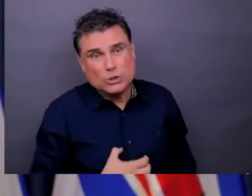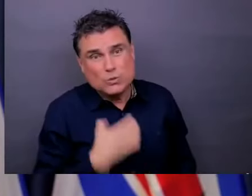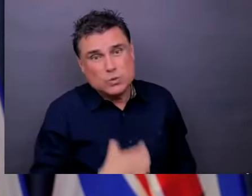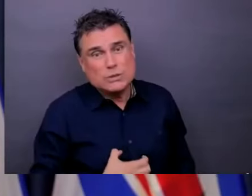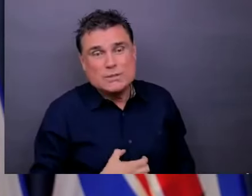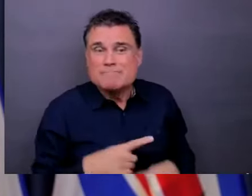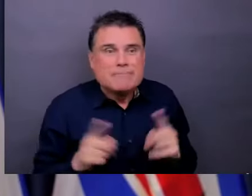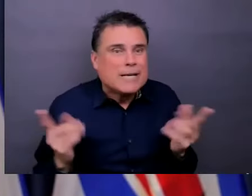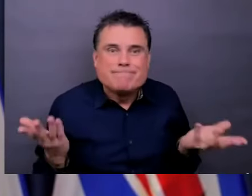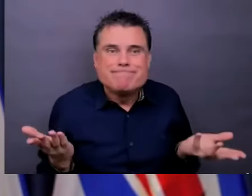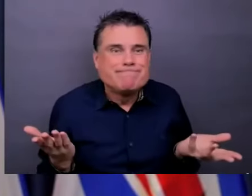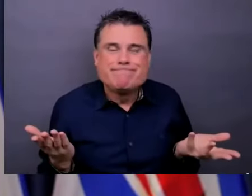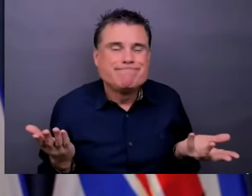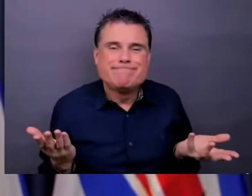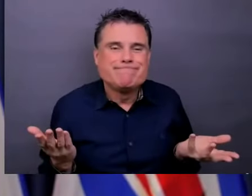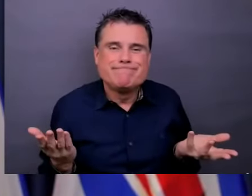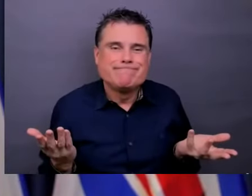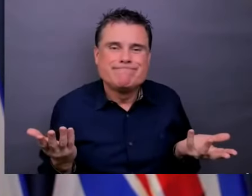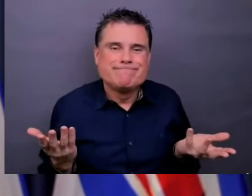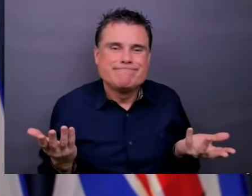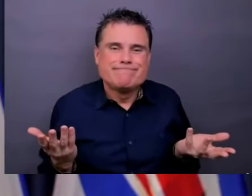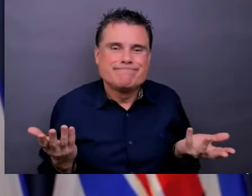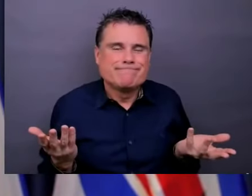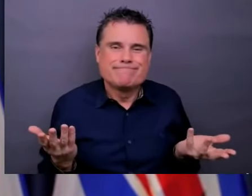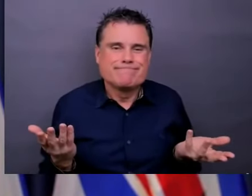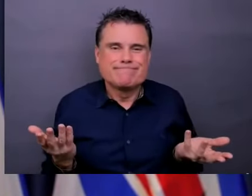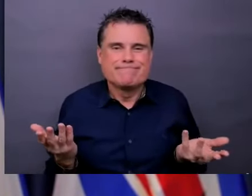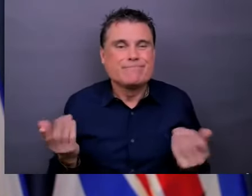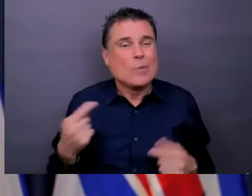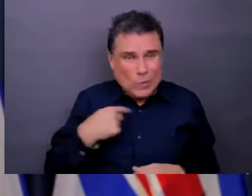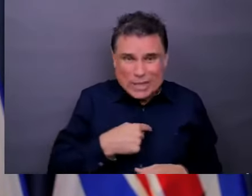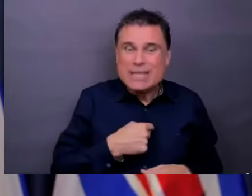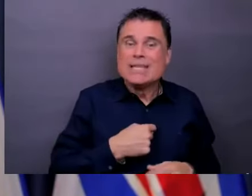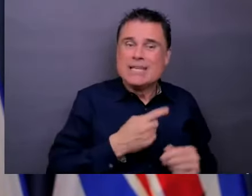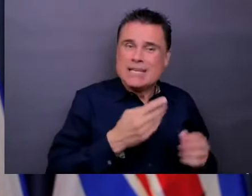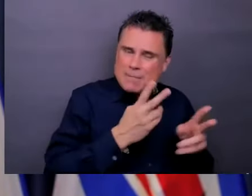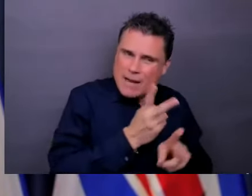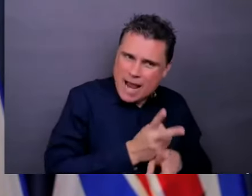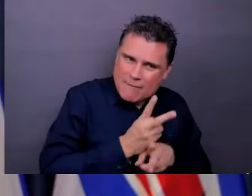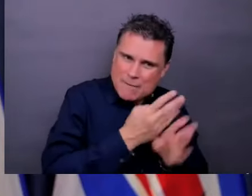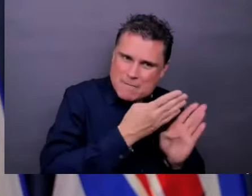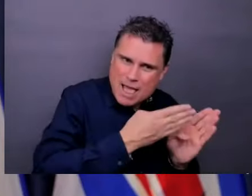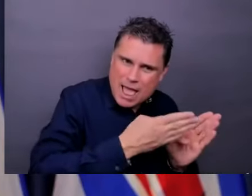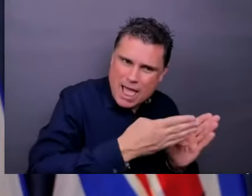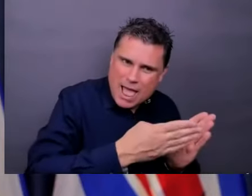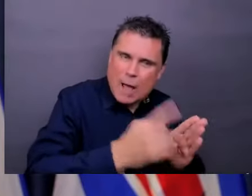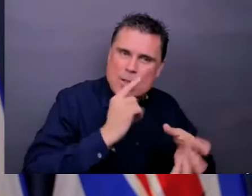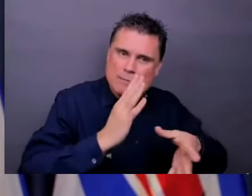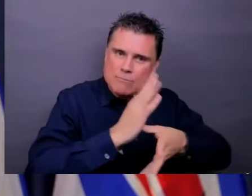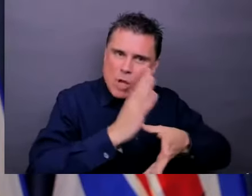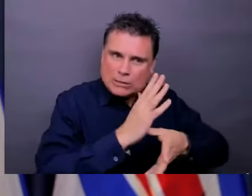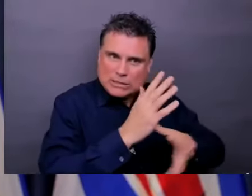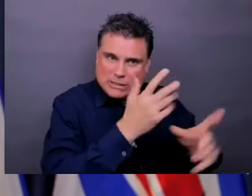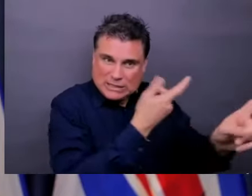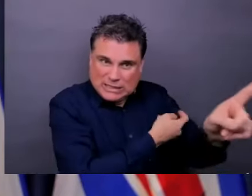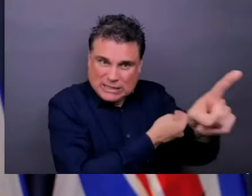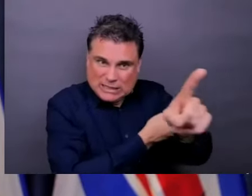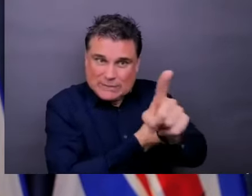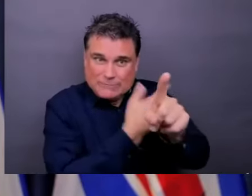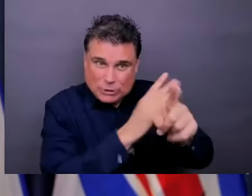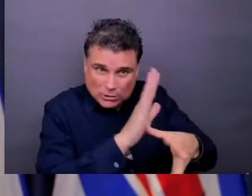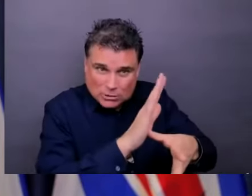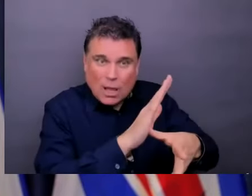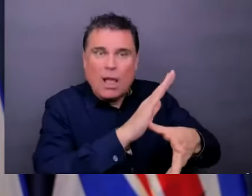from 49 long-term care assisted living, independent living outbreaks to, I believe, 15 today. So that's shows how